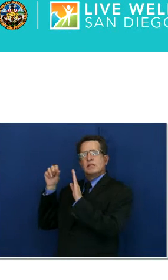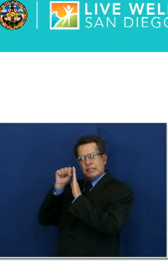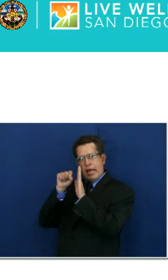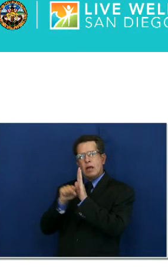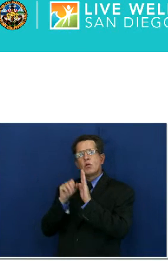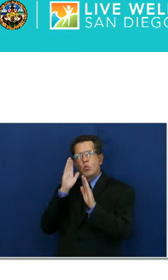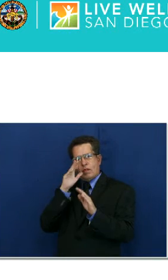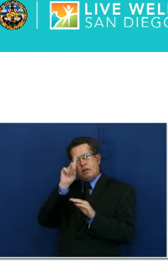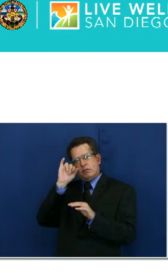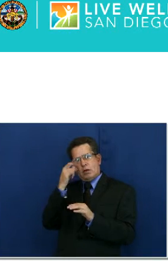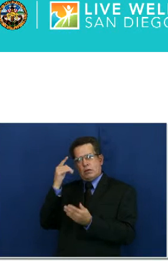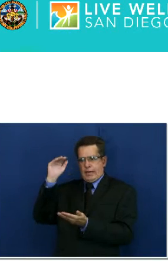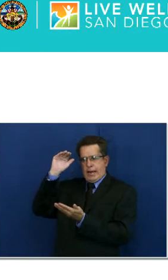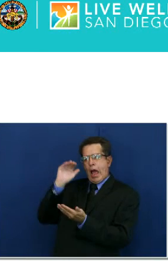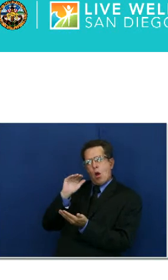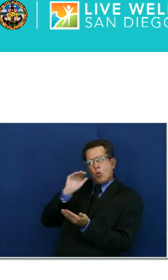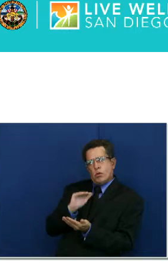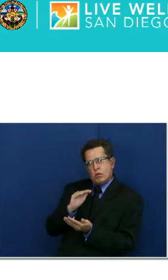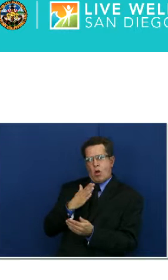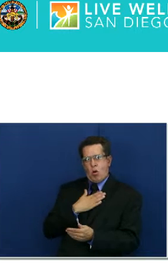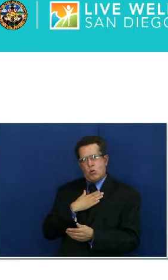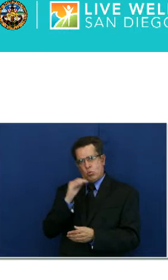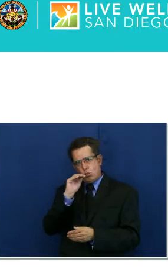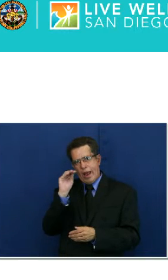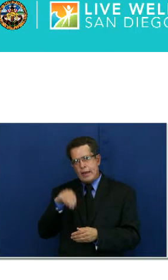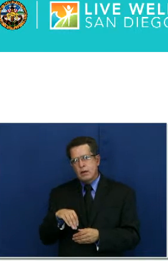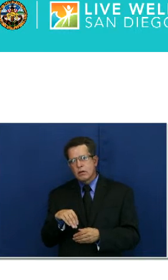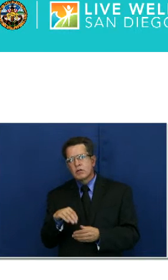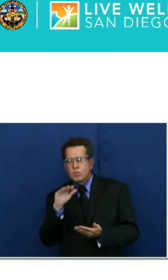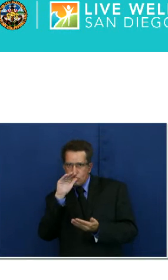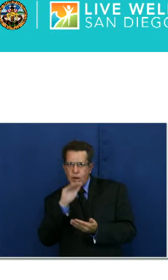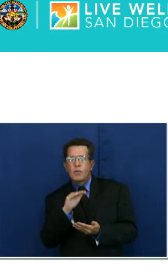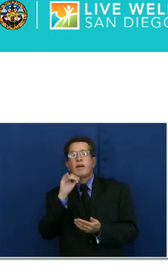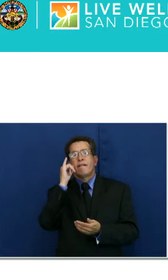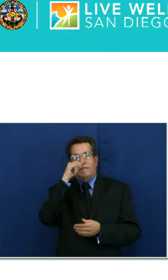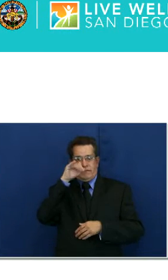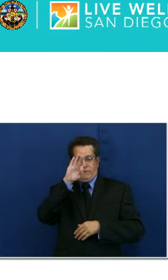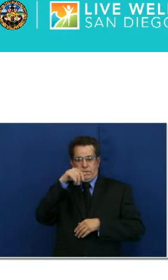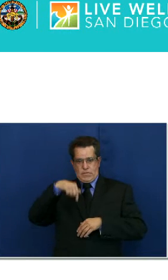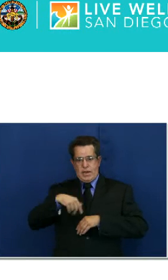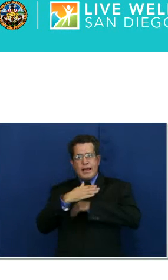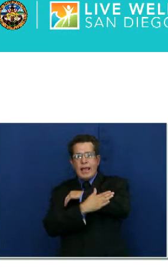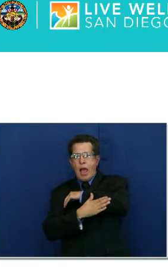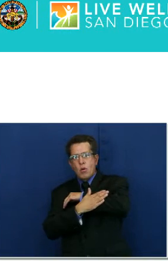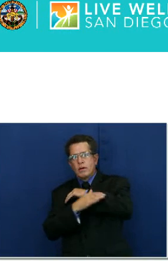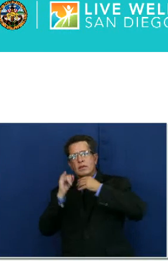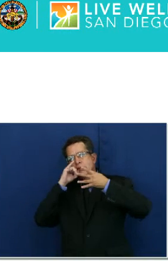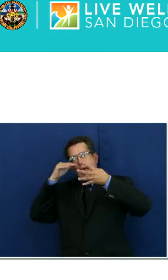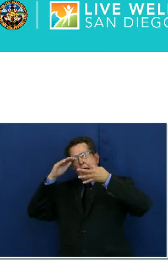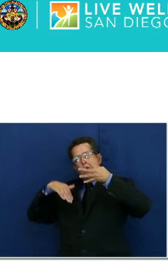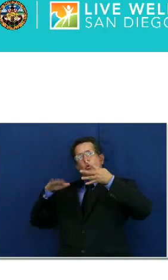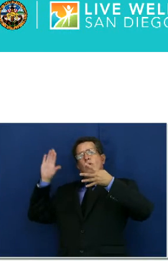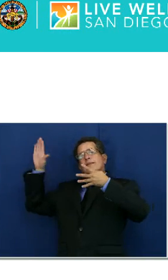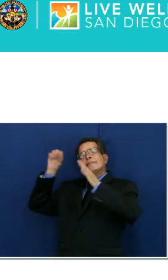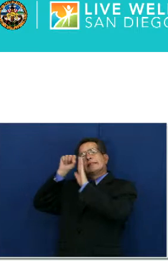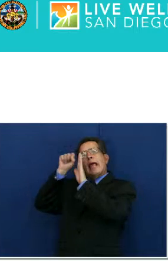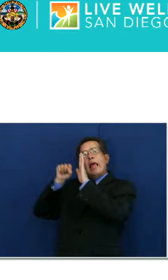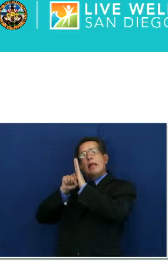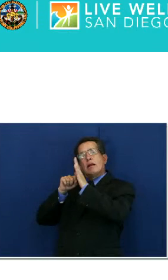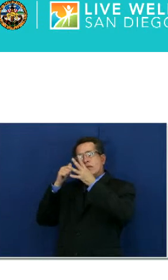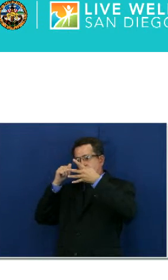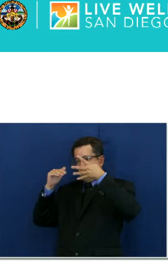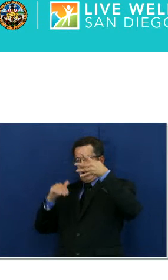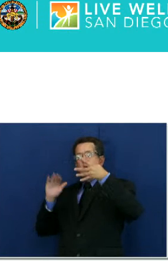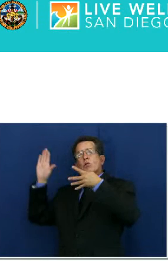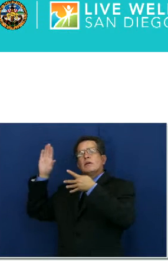is adjusted downward to a lower case rate. And if a county goes below the state median testing rate,